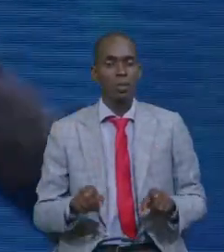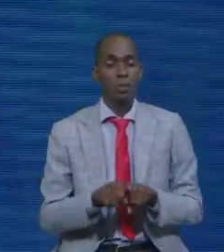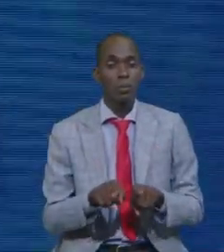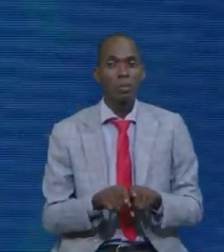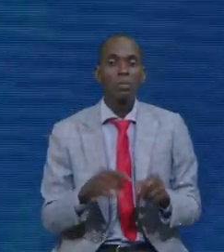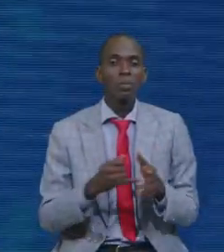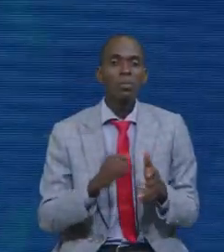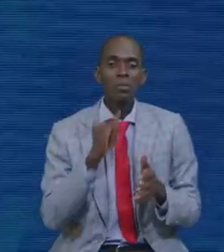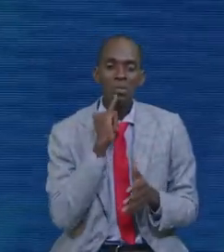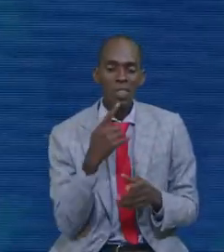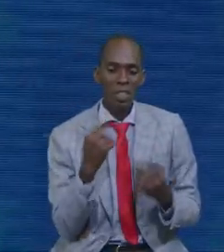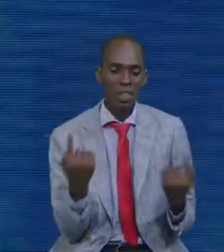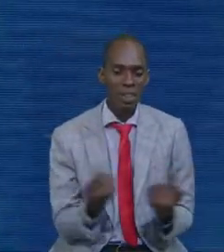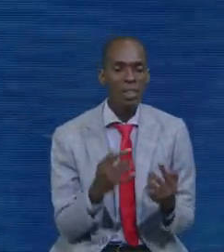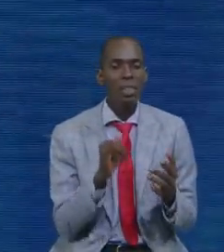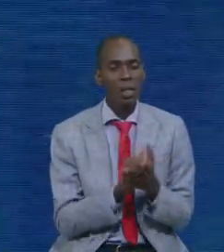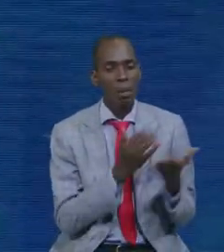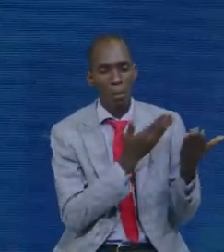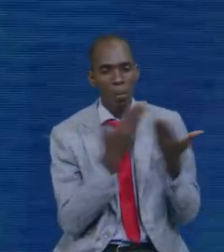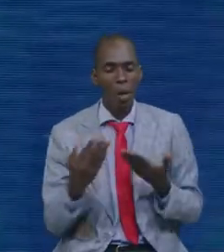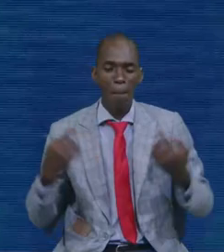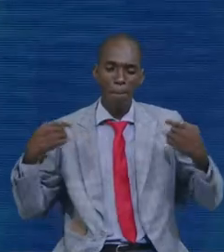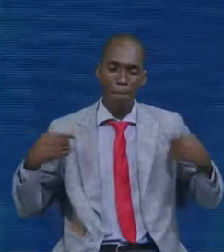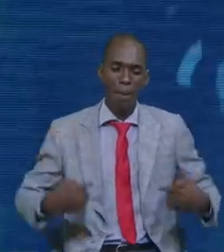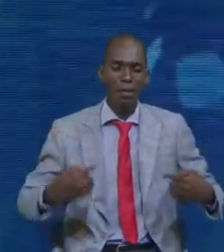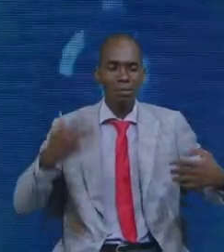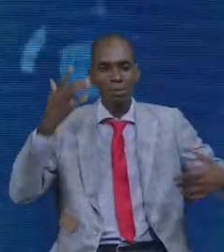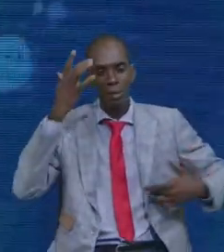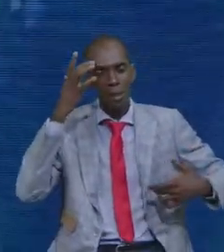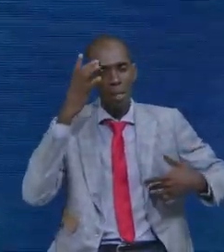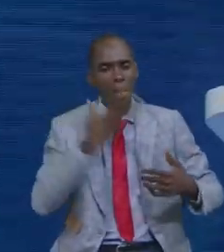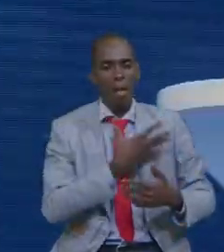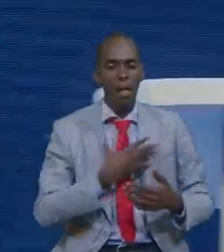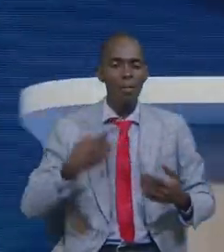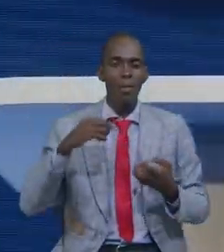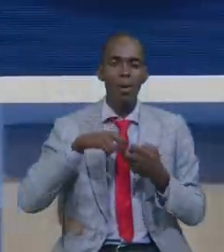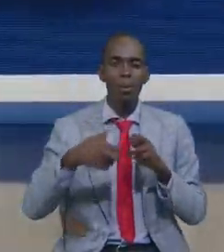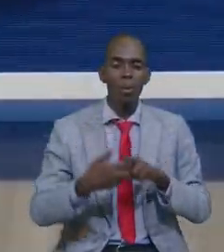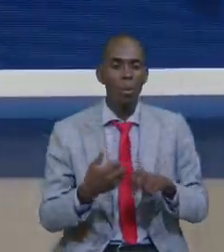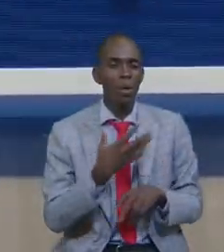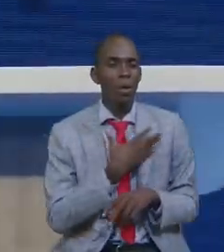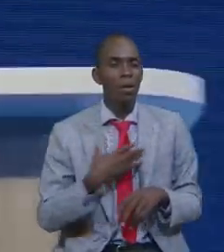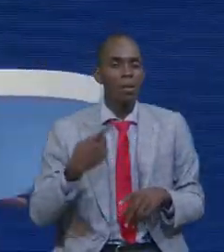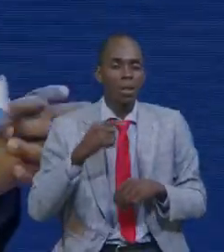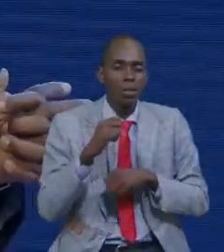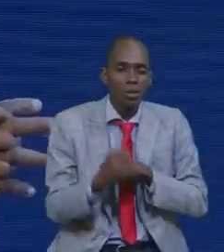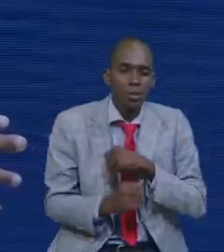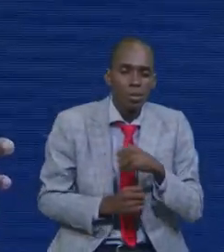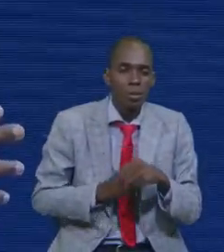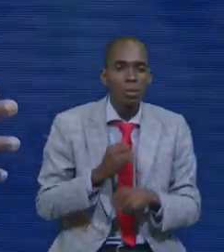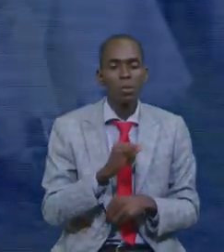sin that causes affliction and sickness and the problem and the suffering